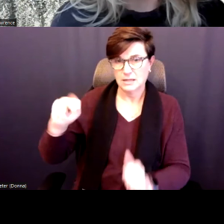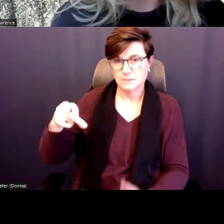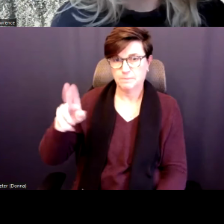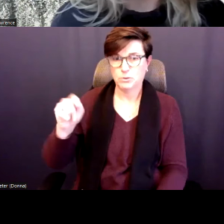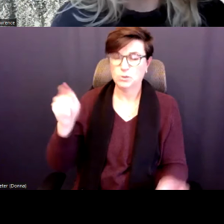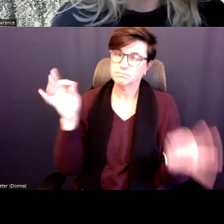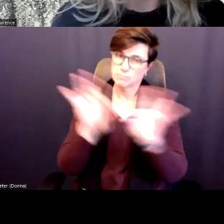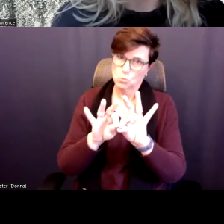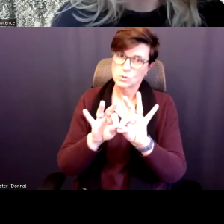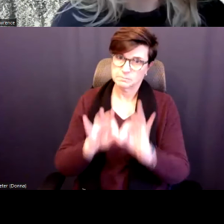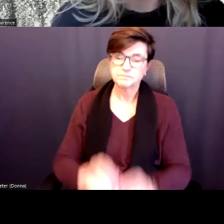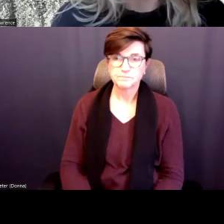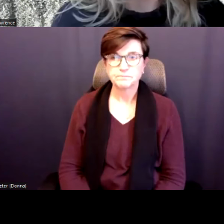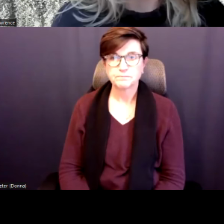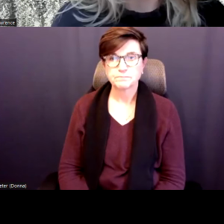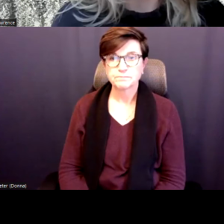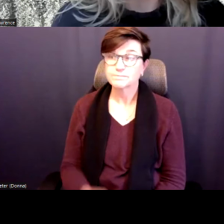Thanks, Pauline.